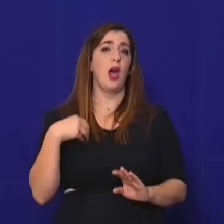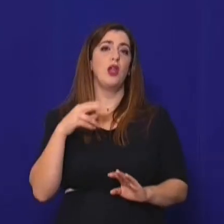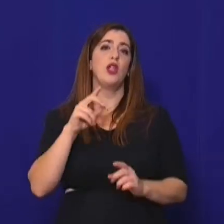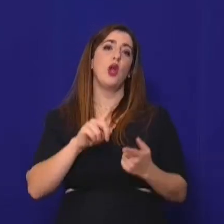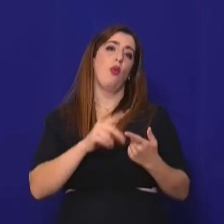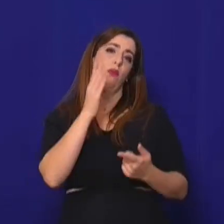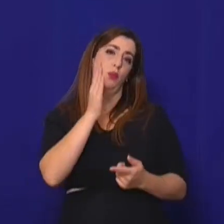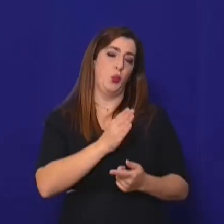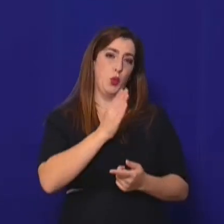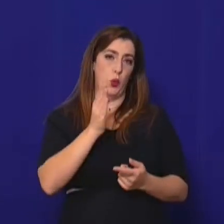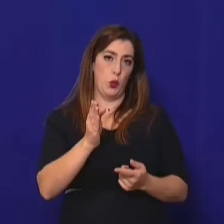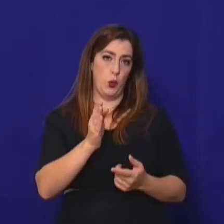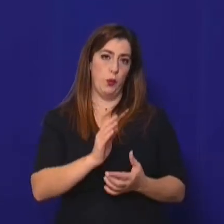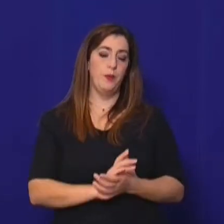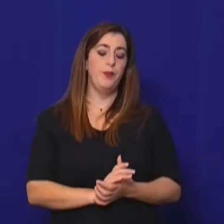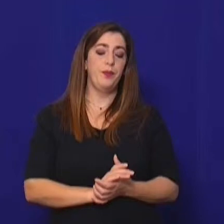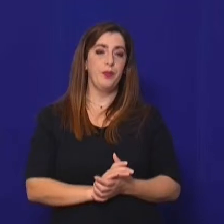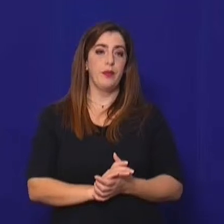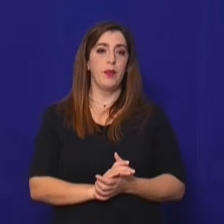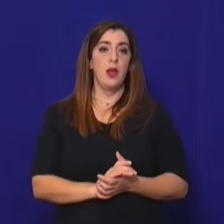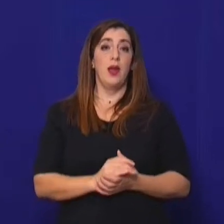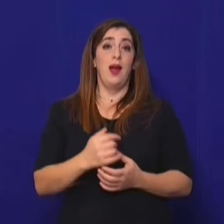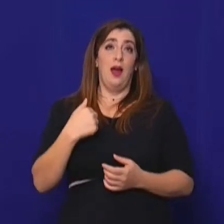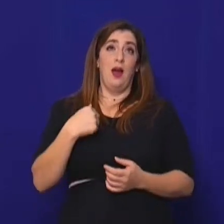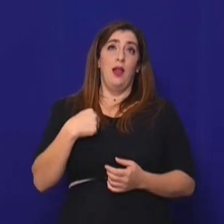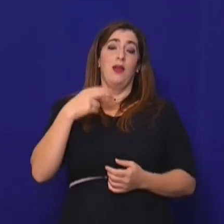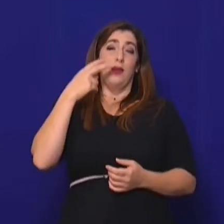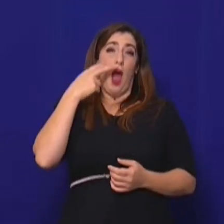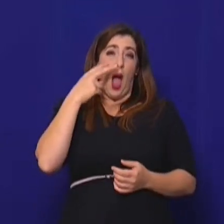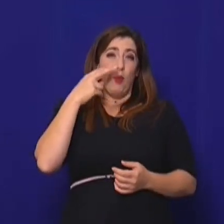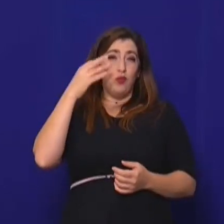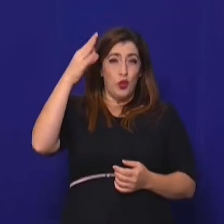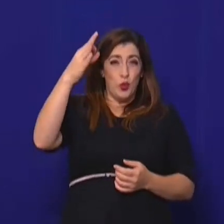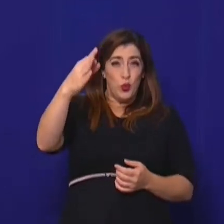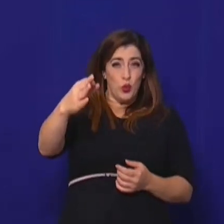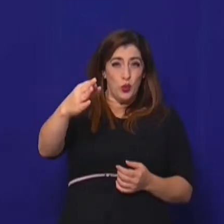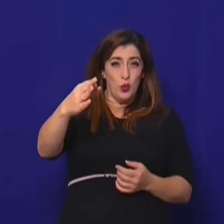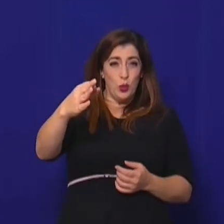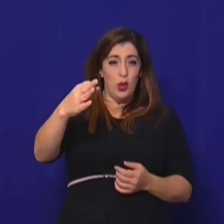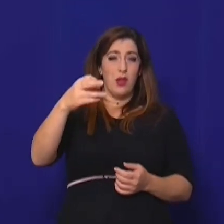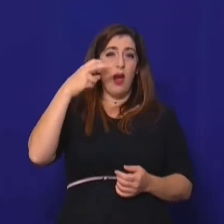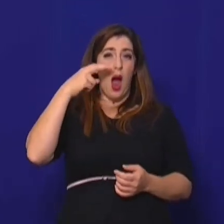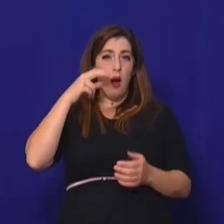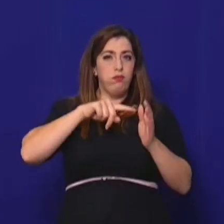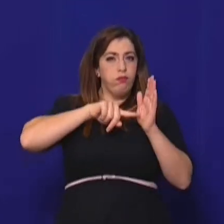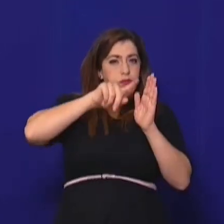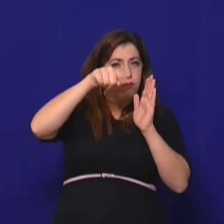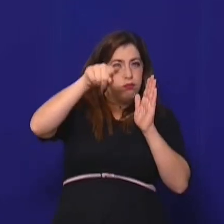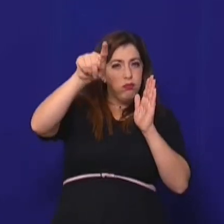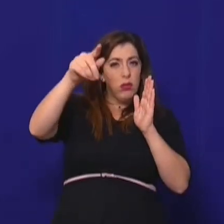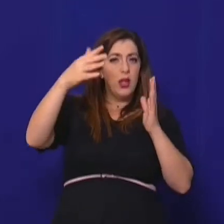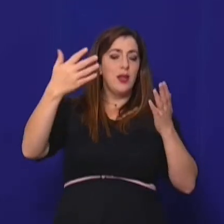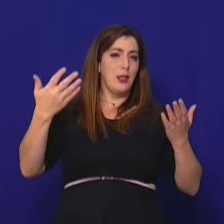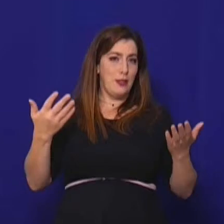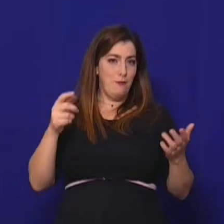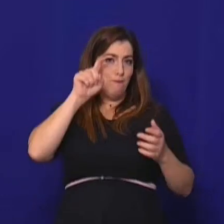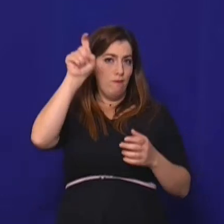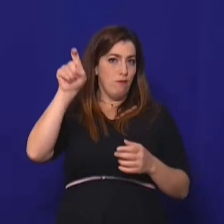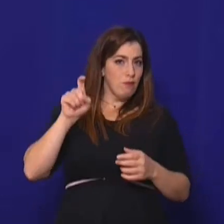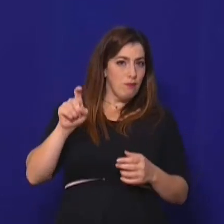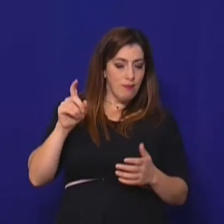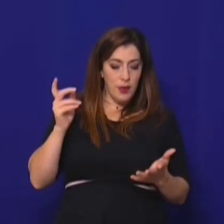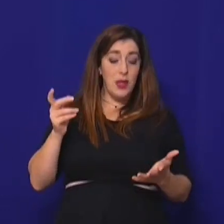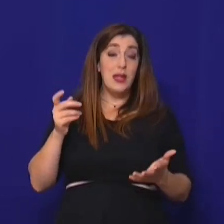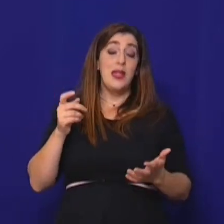imutu. Għaliex il-predikazzjonijiet li qegħdin iħarsu lejhom anka il-modeling li qed isiru mill-ECDC jew mill-IHME hija